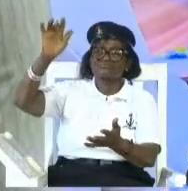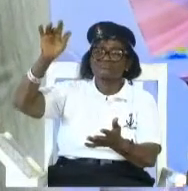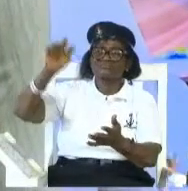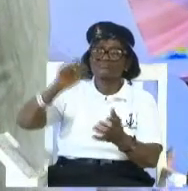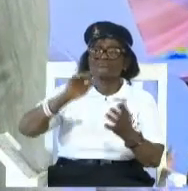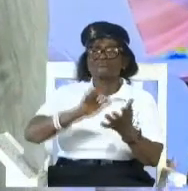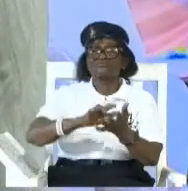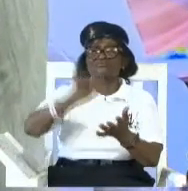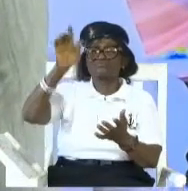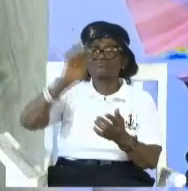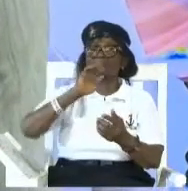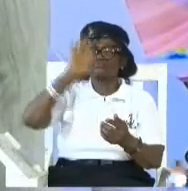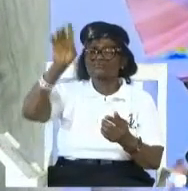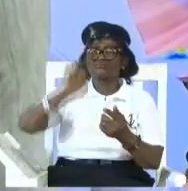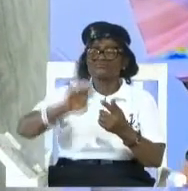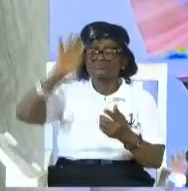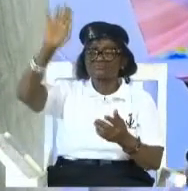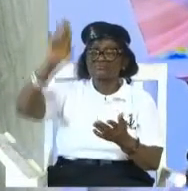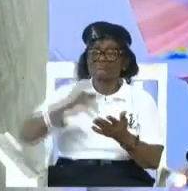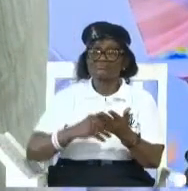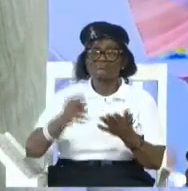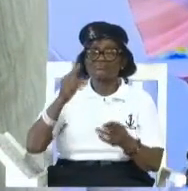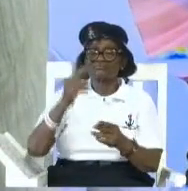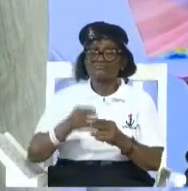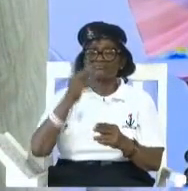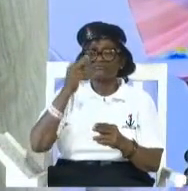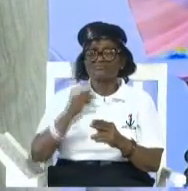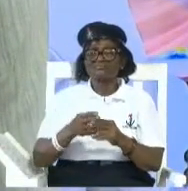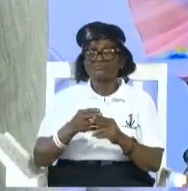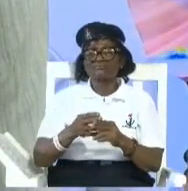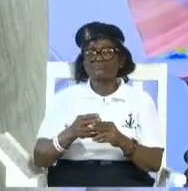glory be to your holy name.